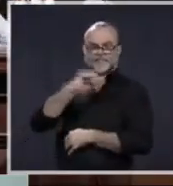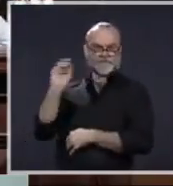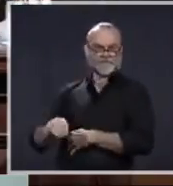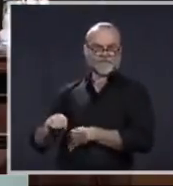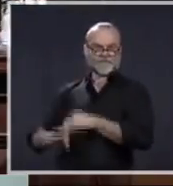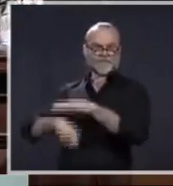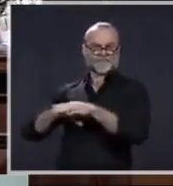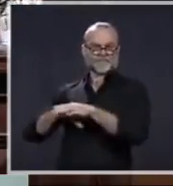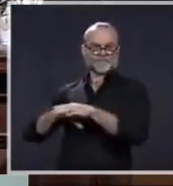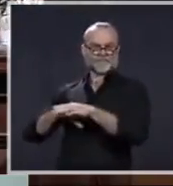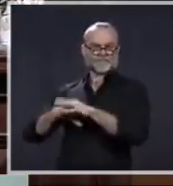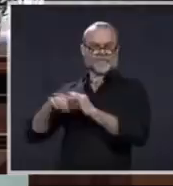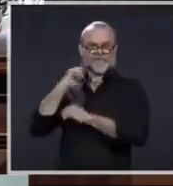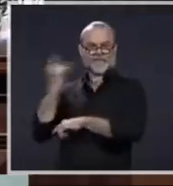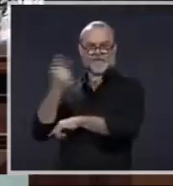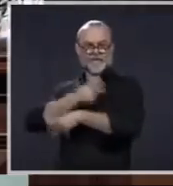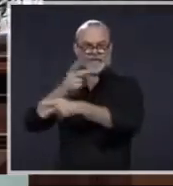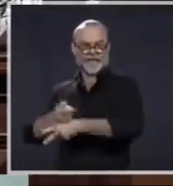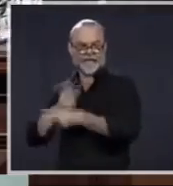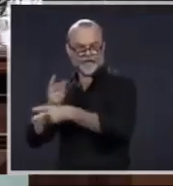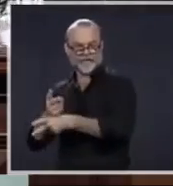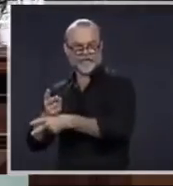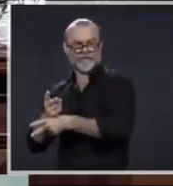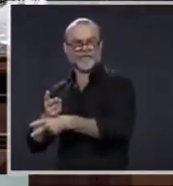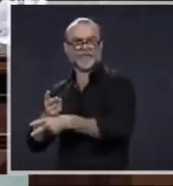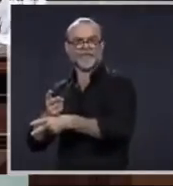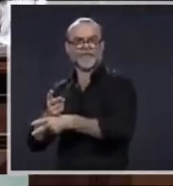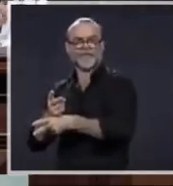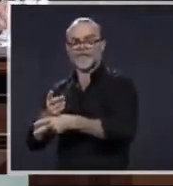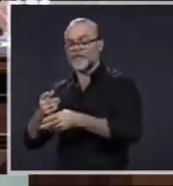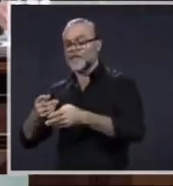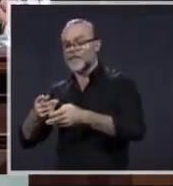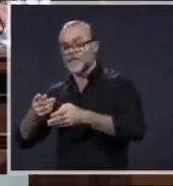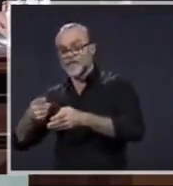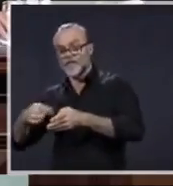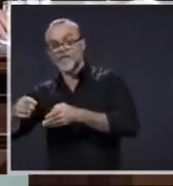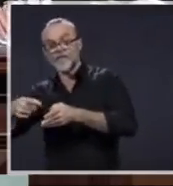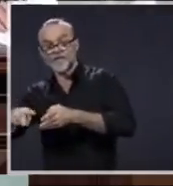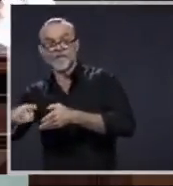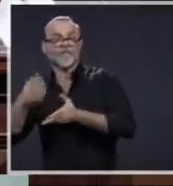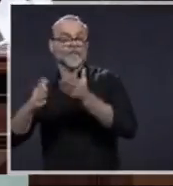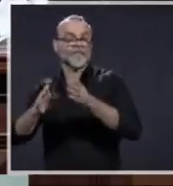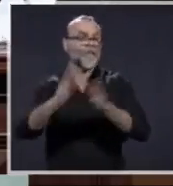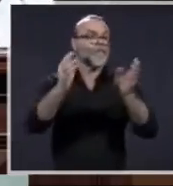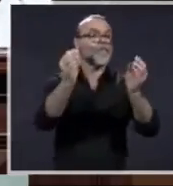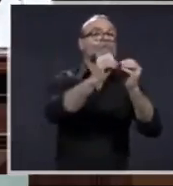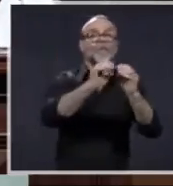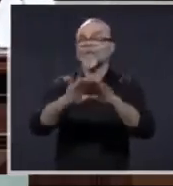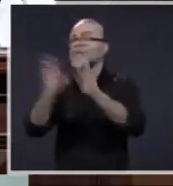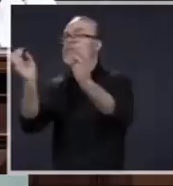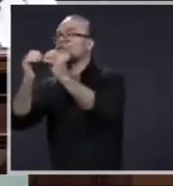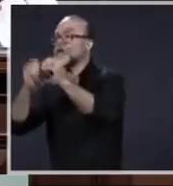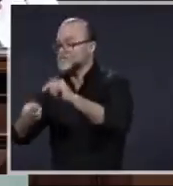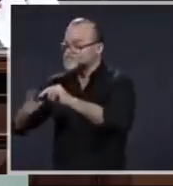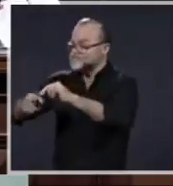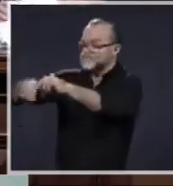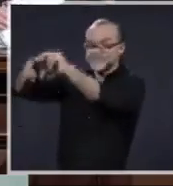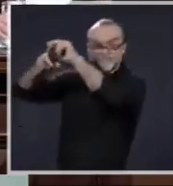which interests a lot of people in French a moment ago. You said you're looking at